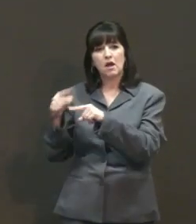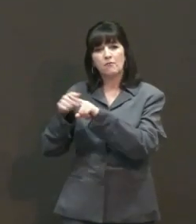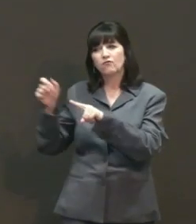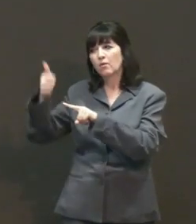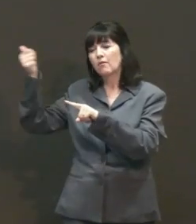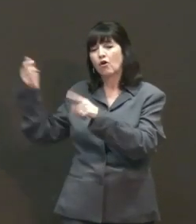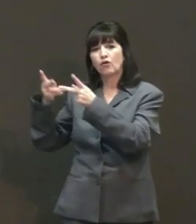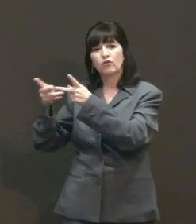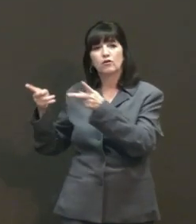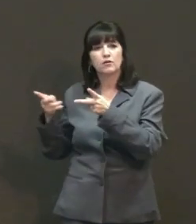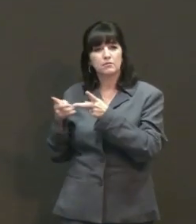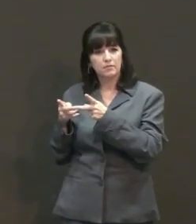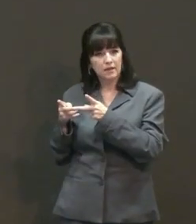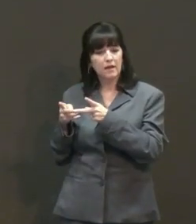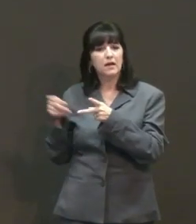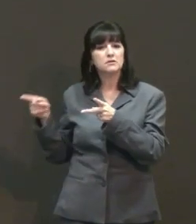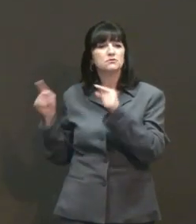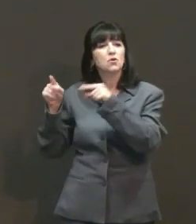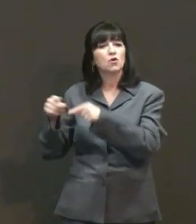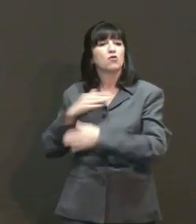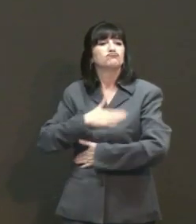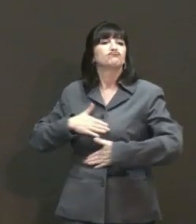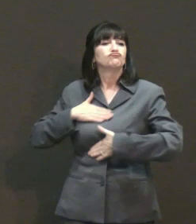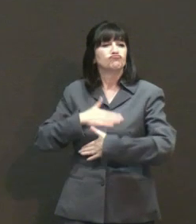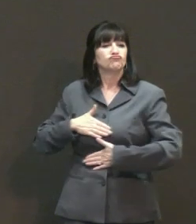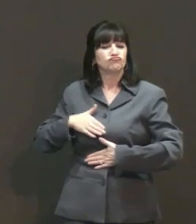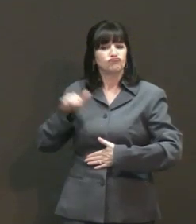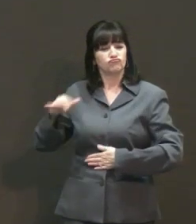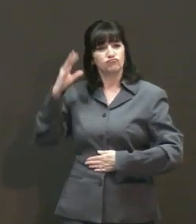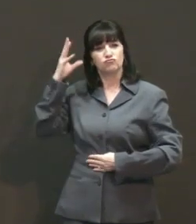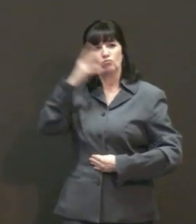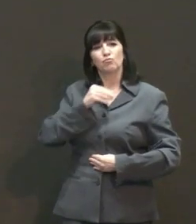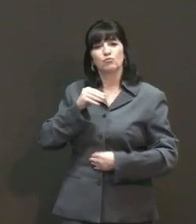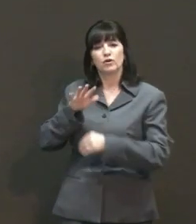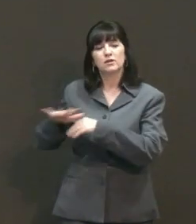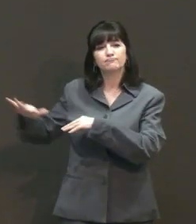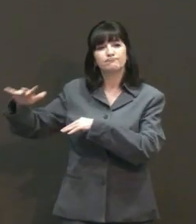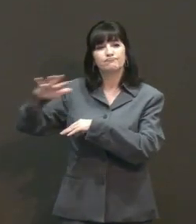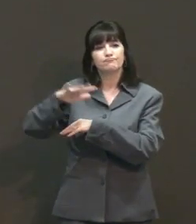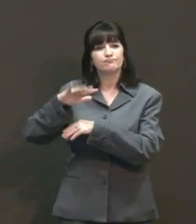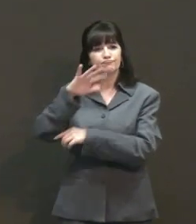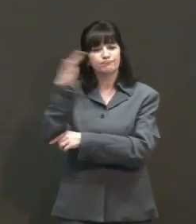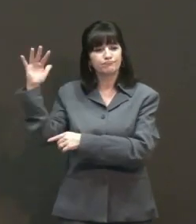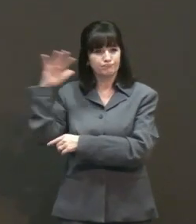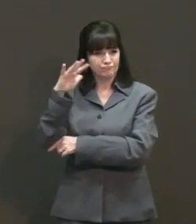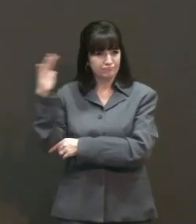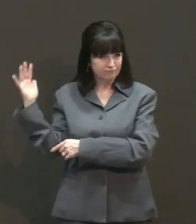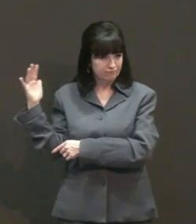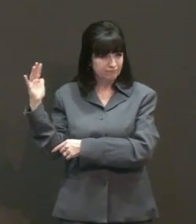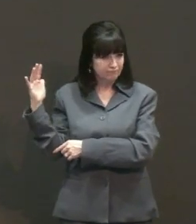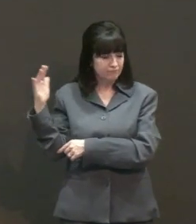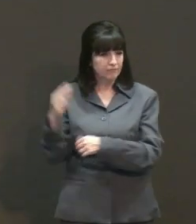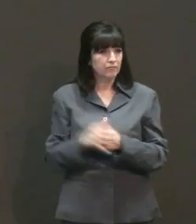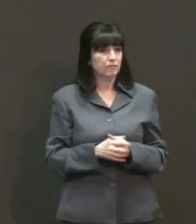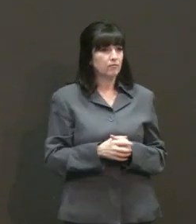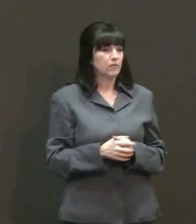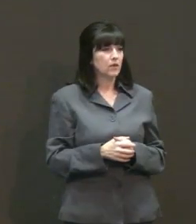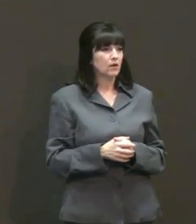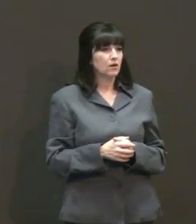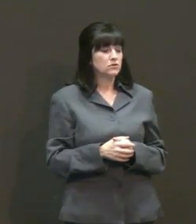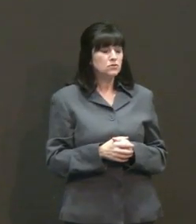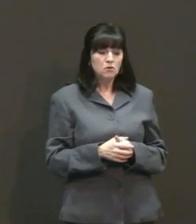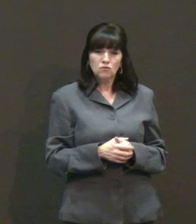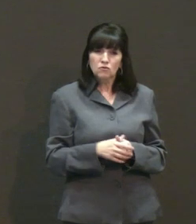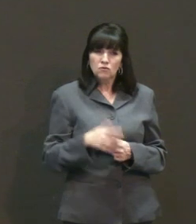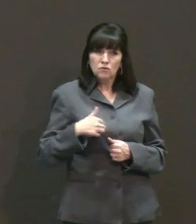some fresh air and some exercise. So that's something that we encourage,